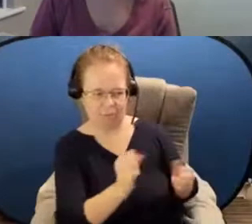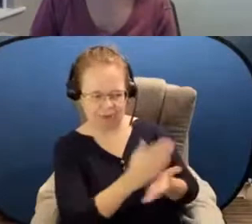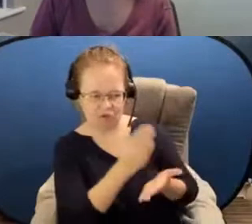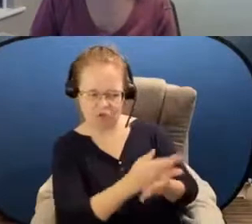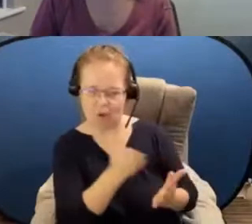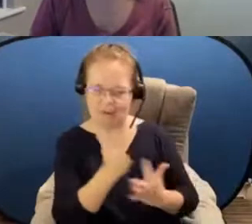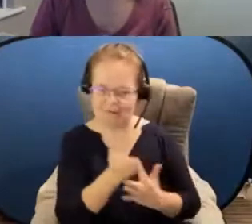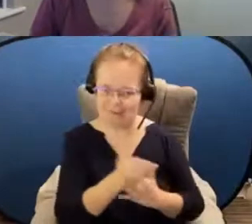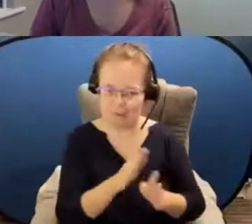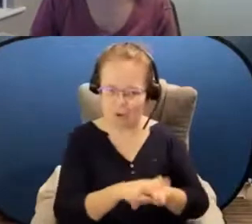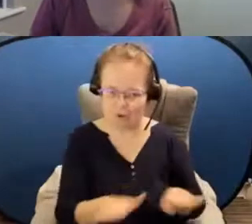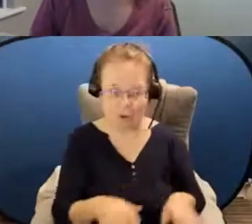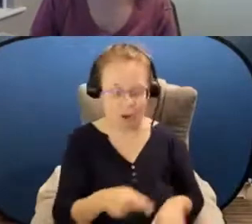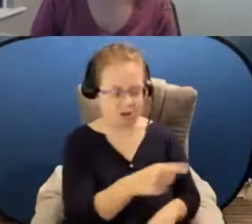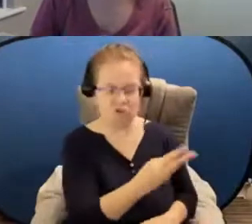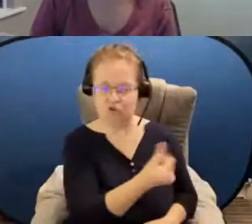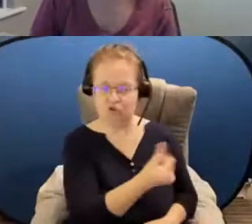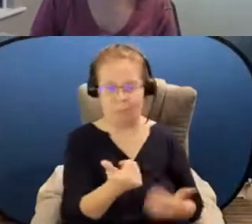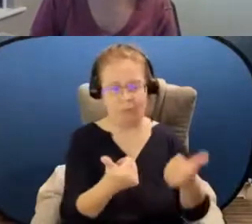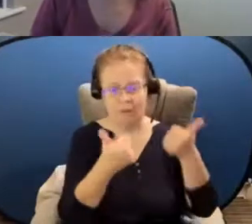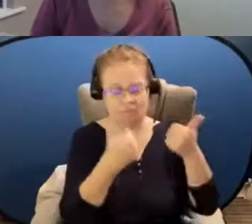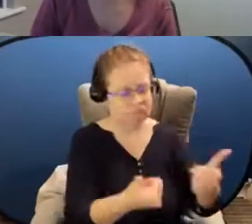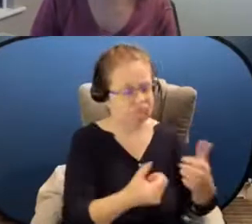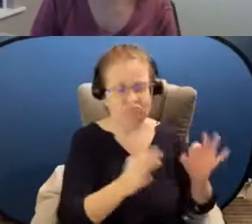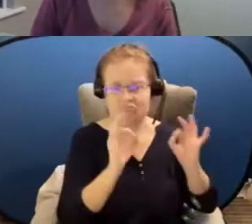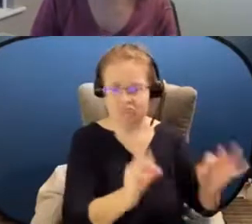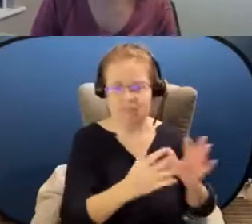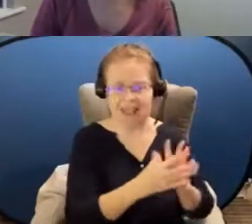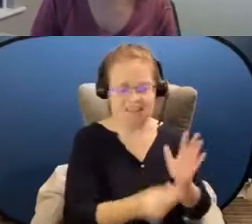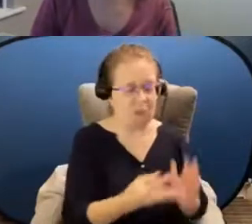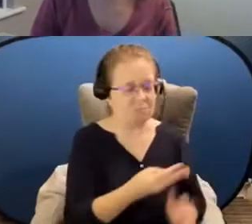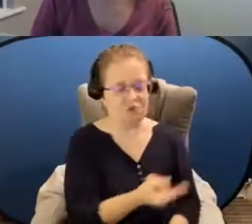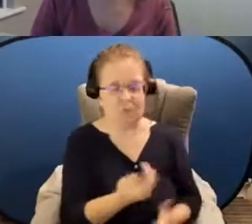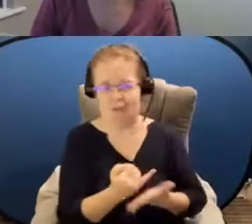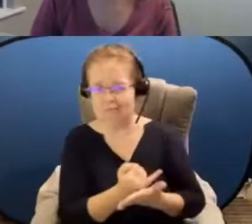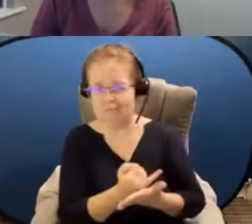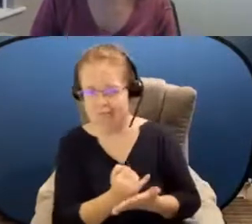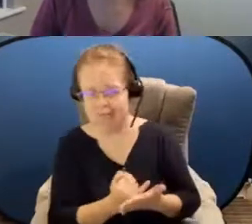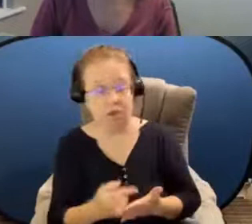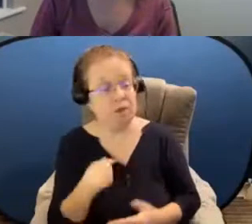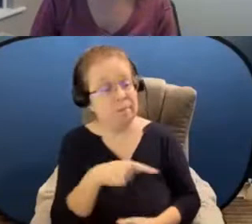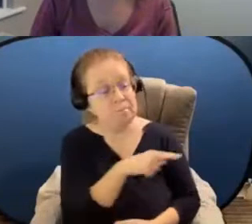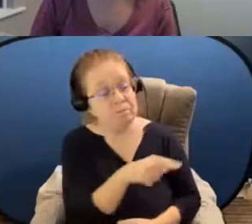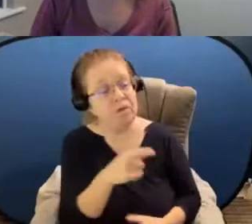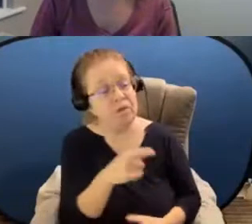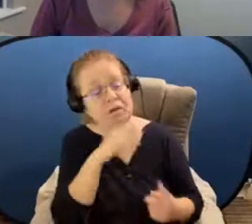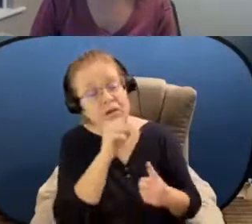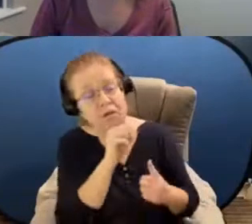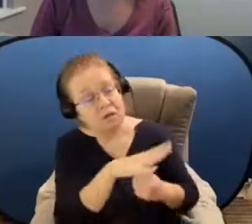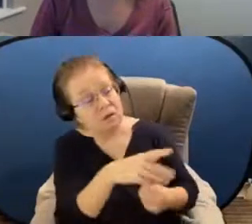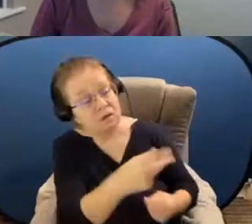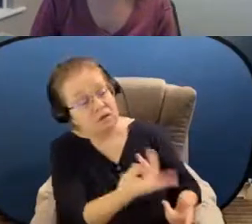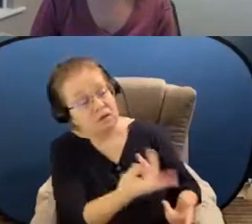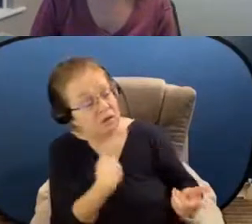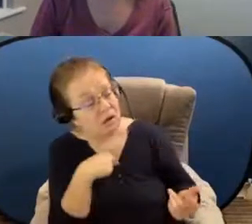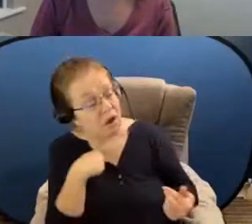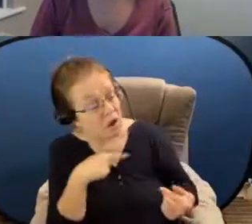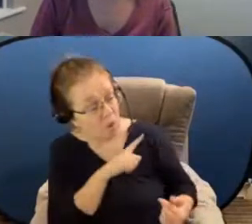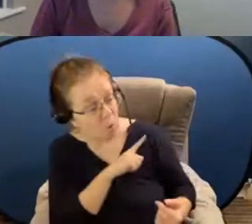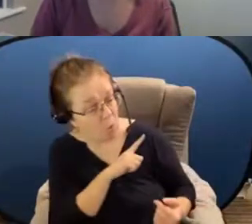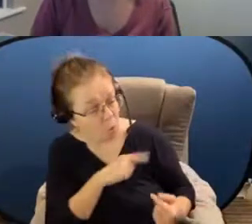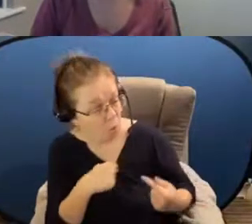obviously seen, you know, some great examples and some not so good ones. And I think the key thing that stands out for me is as the reason